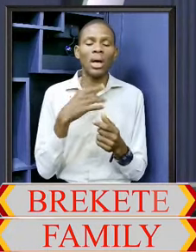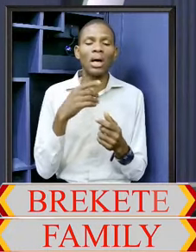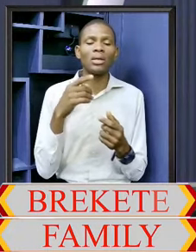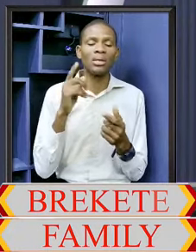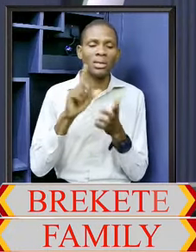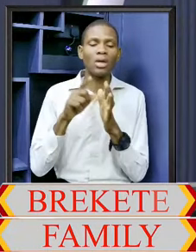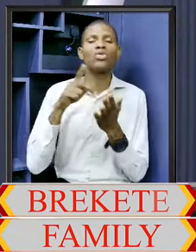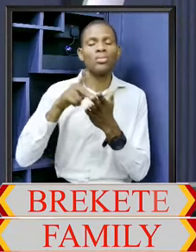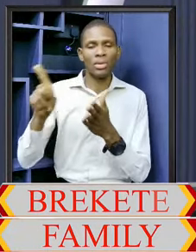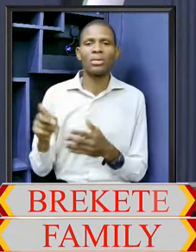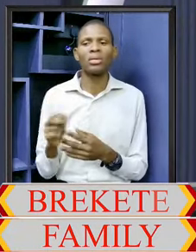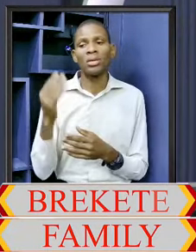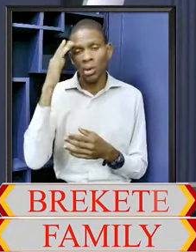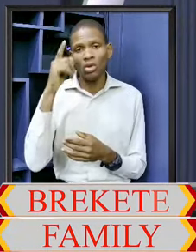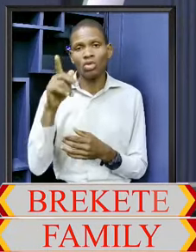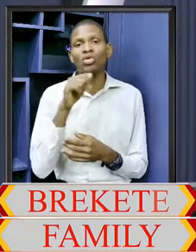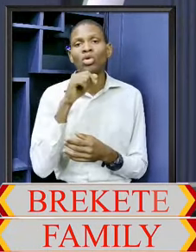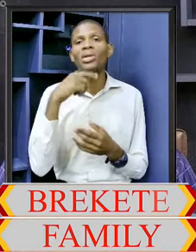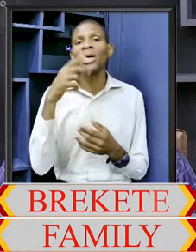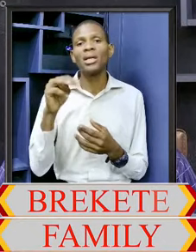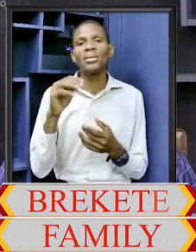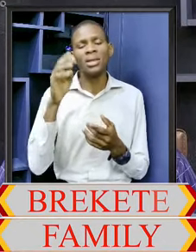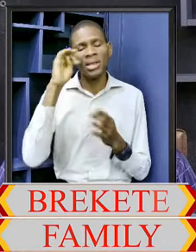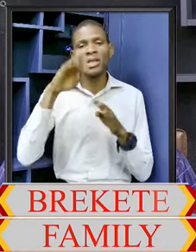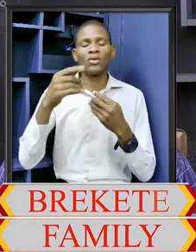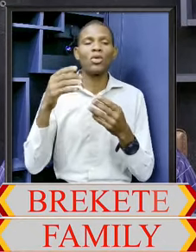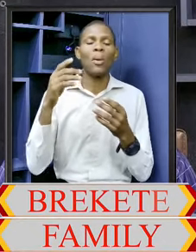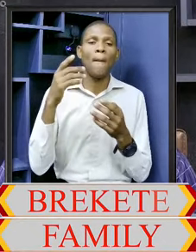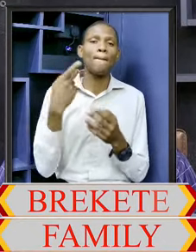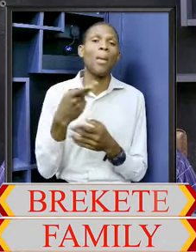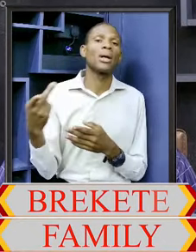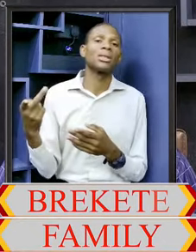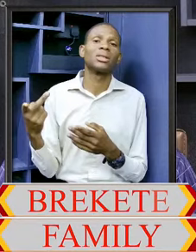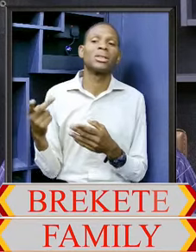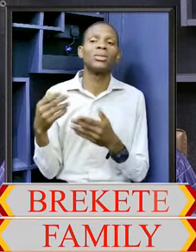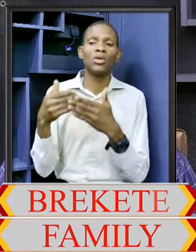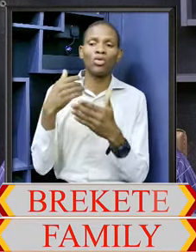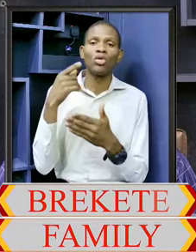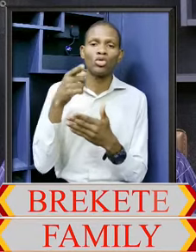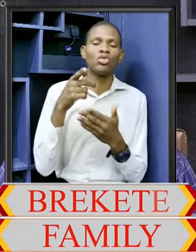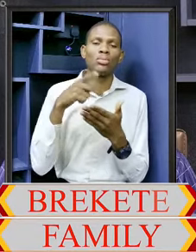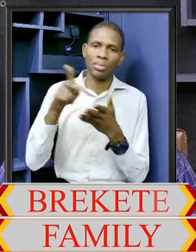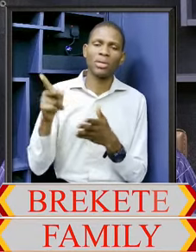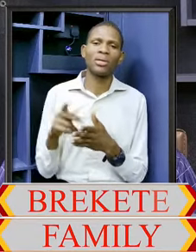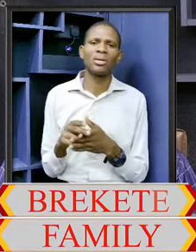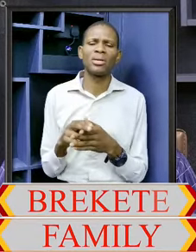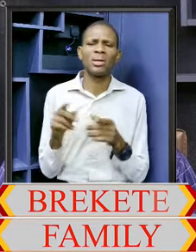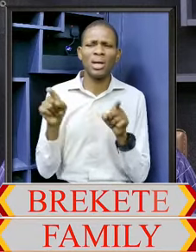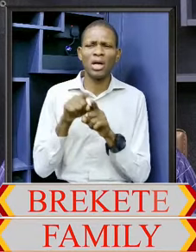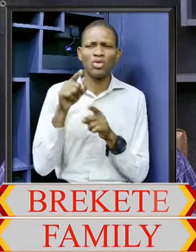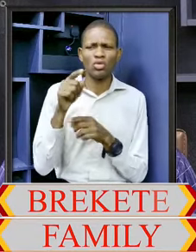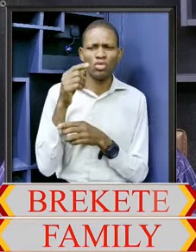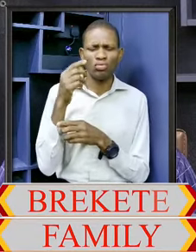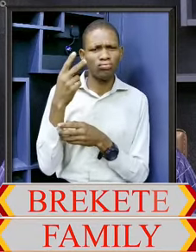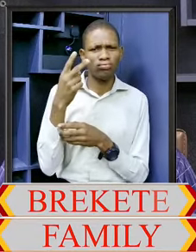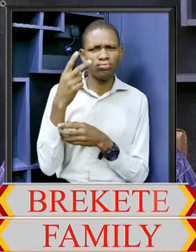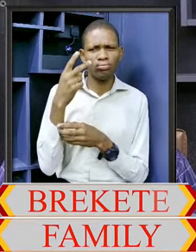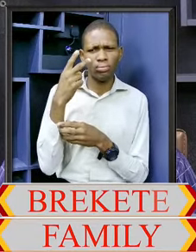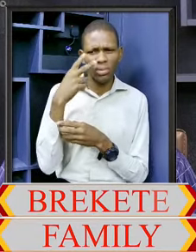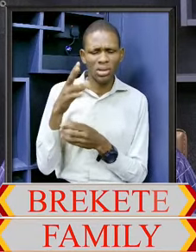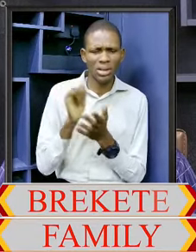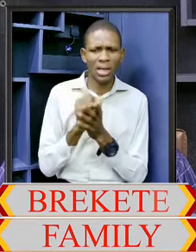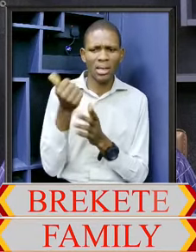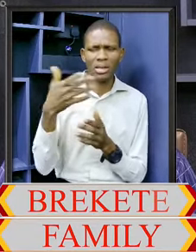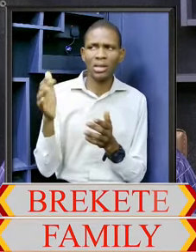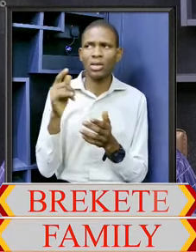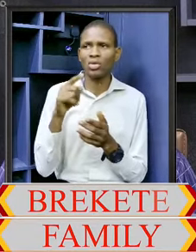That why you no tell him make he give you property? Before you pay him. As you observe, say anything where you tell him in, they